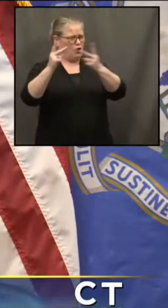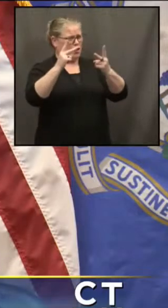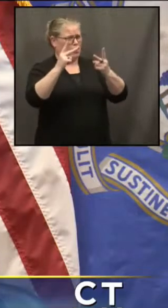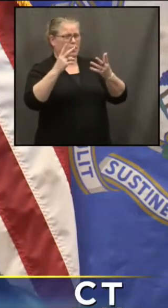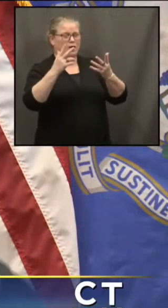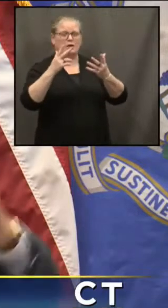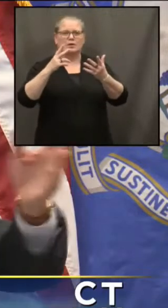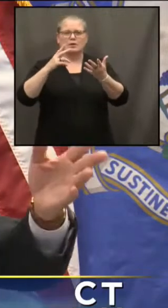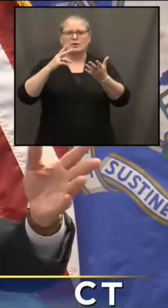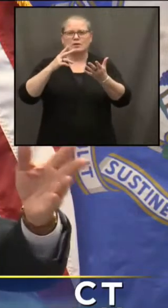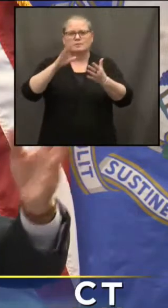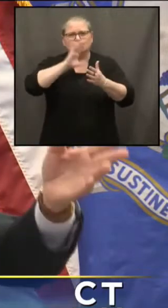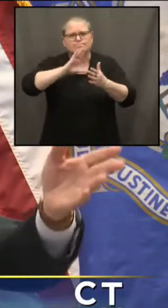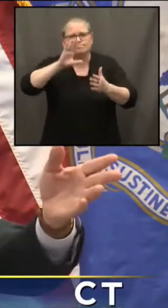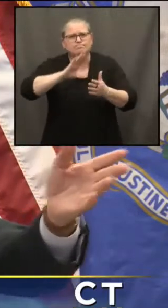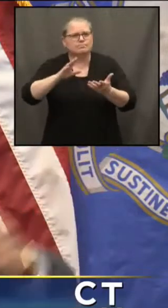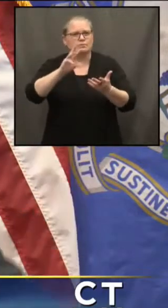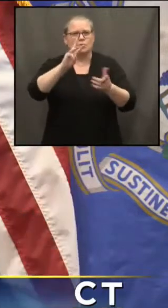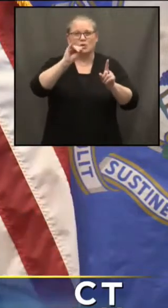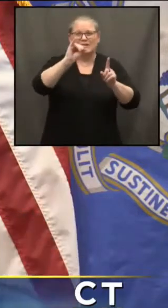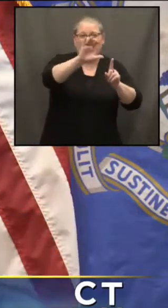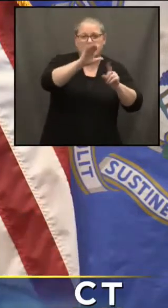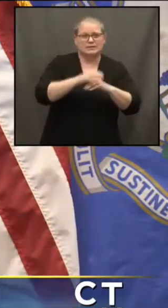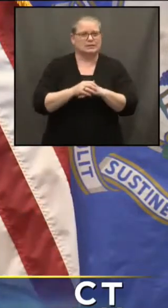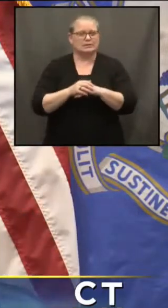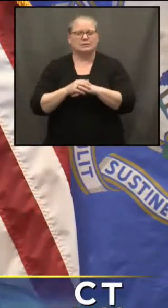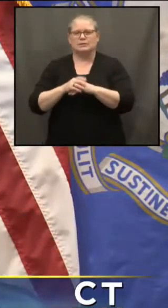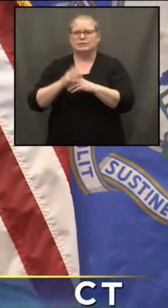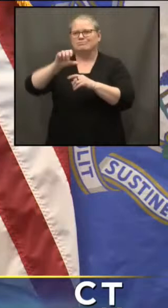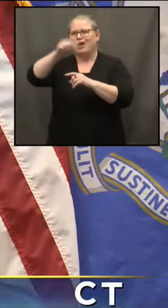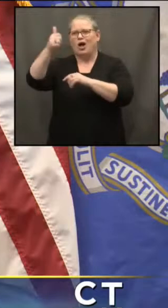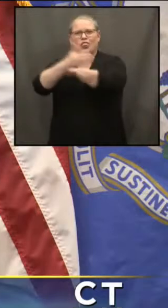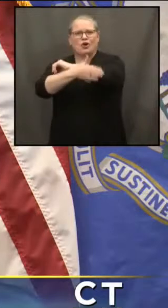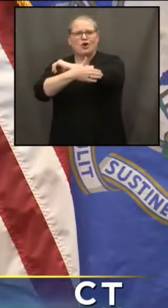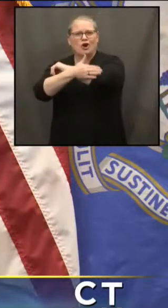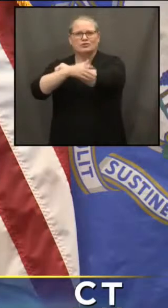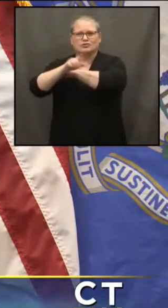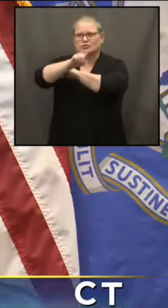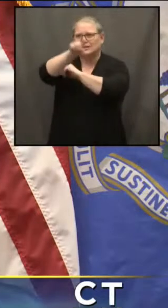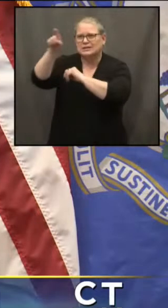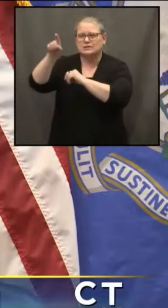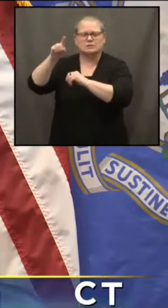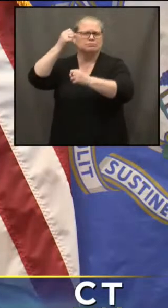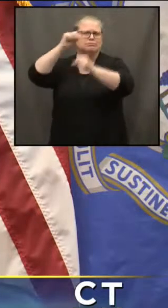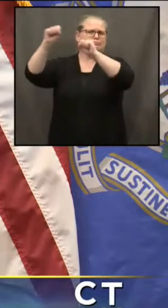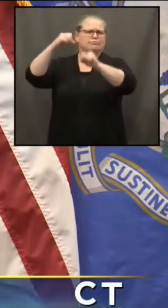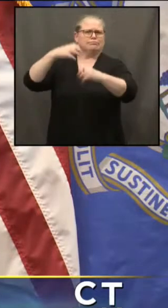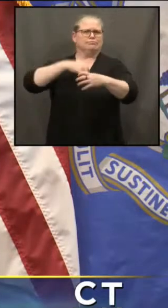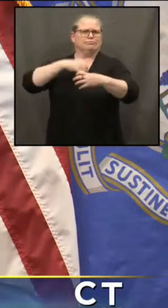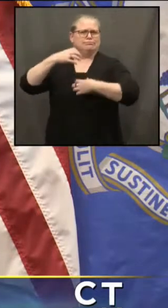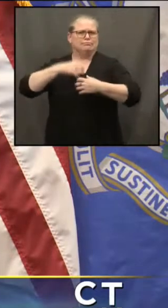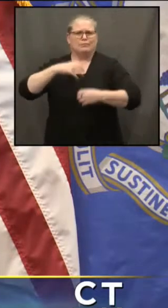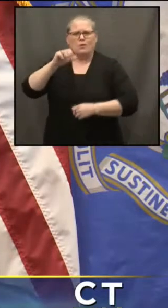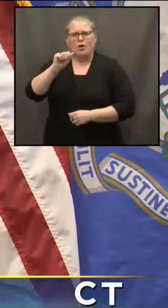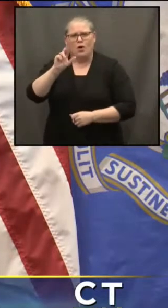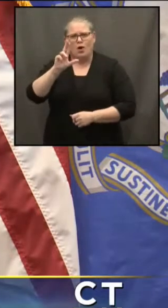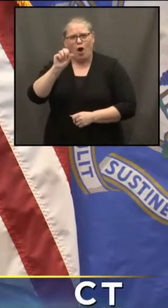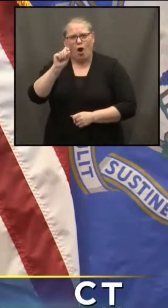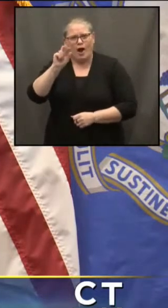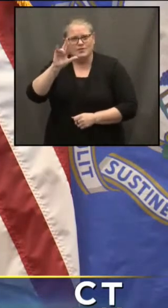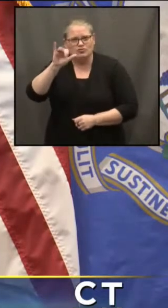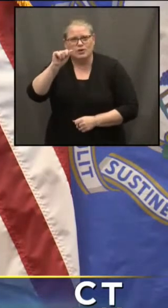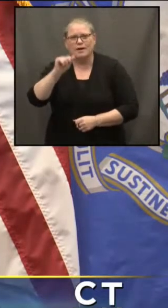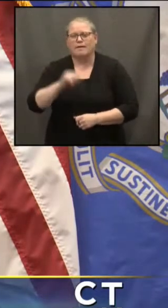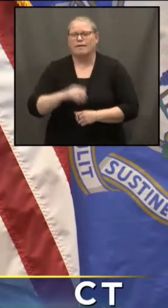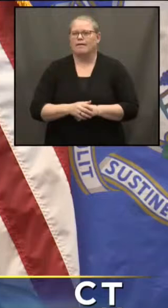in Wisconsin, you see overseas, you see the demonstrations in, you know, Austria and, you know, parts of the